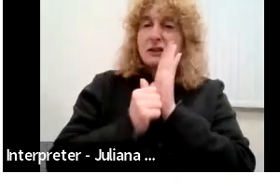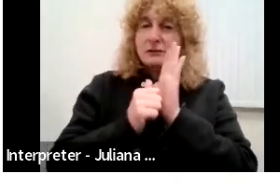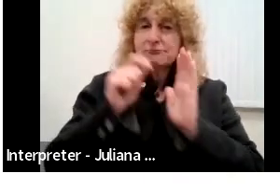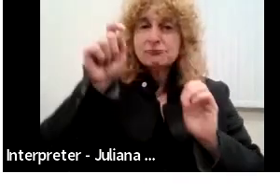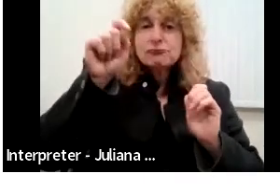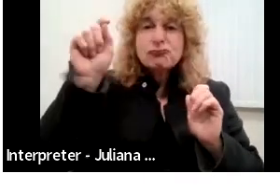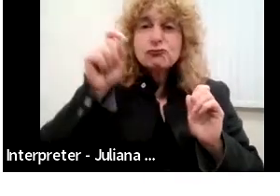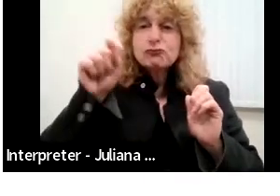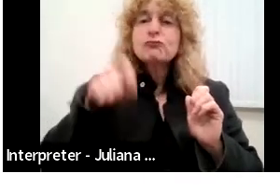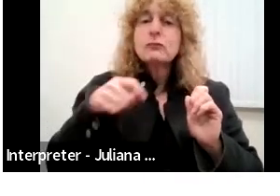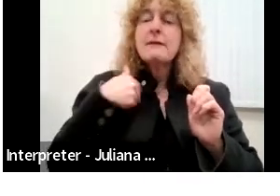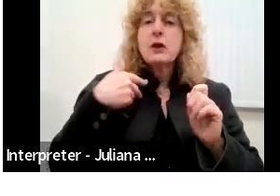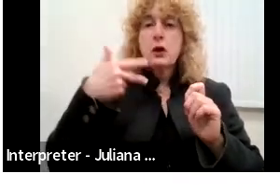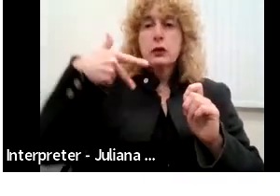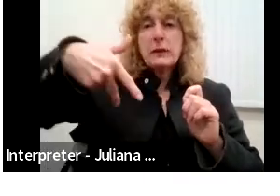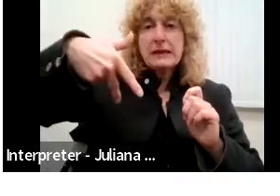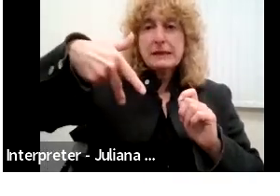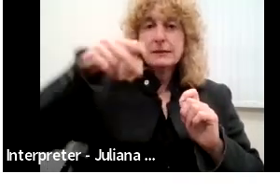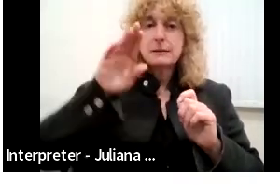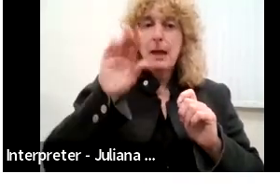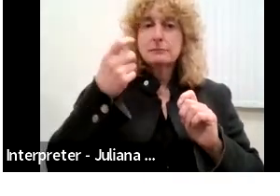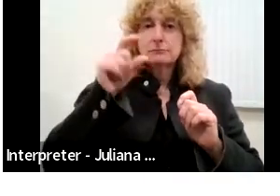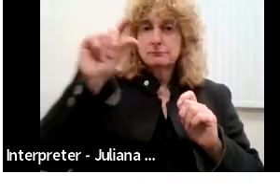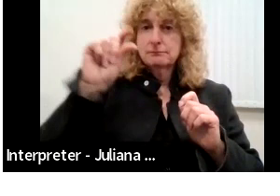boxes and lines showing like a to-do list.